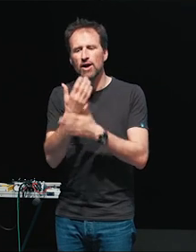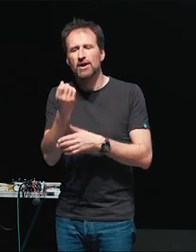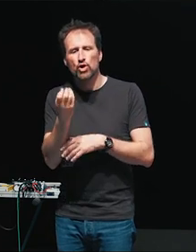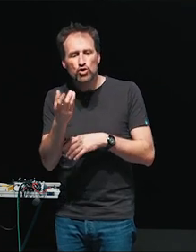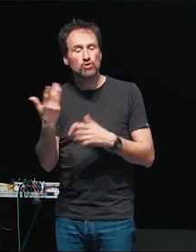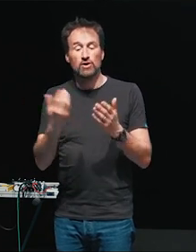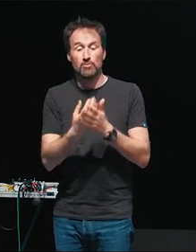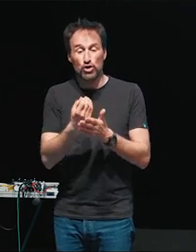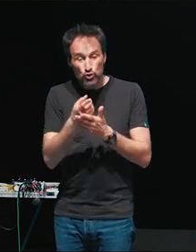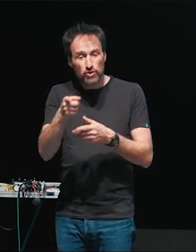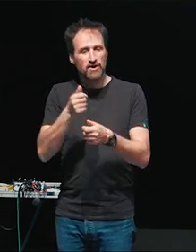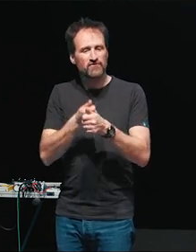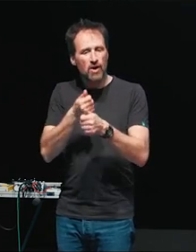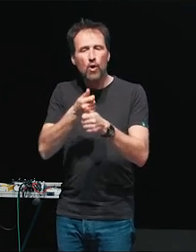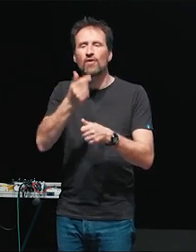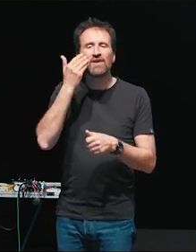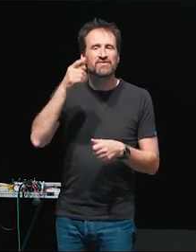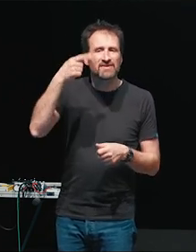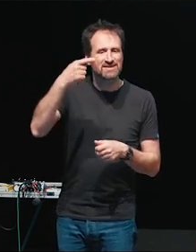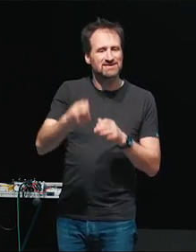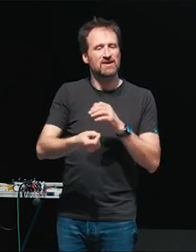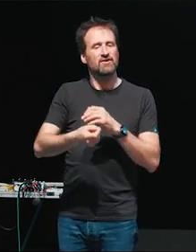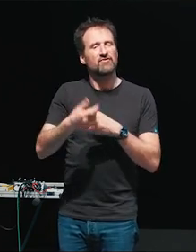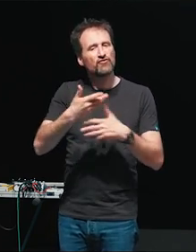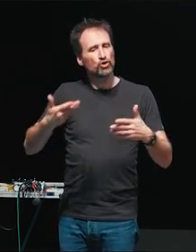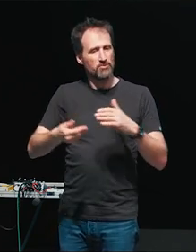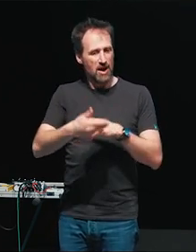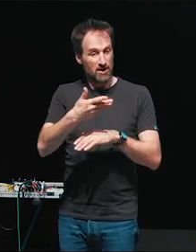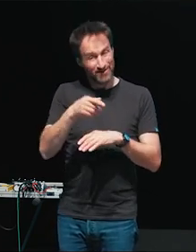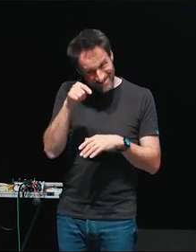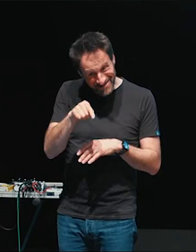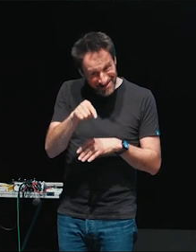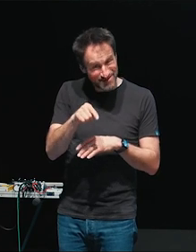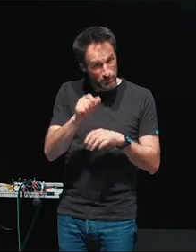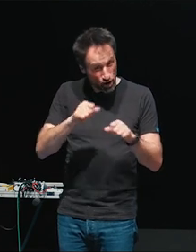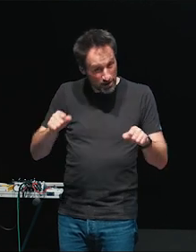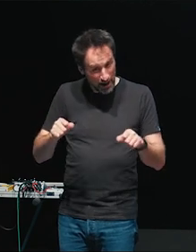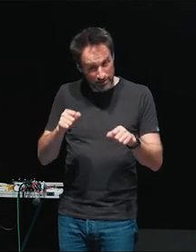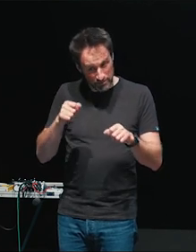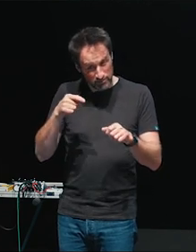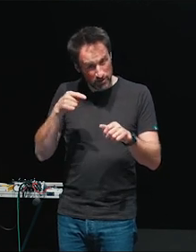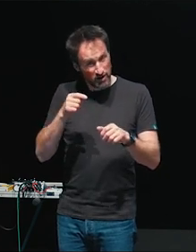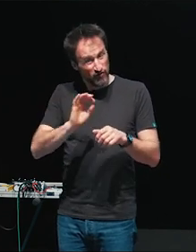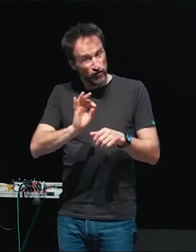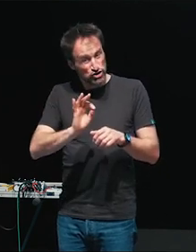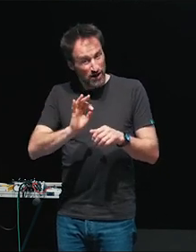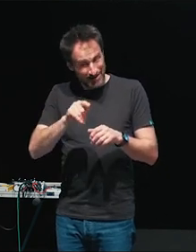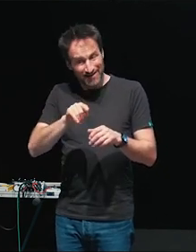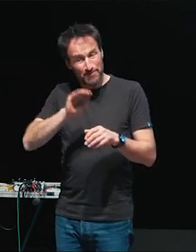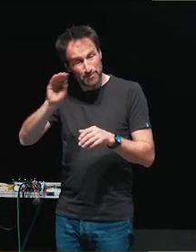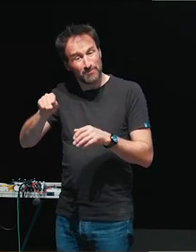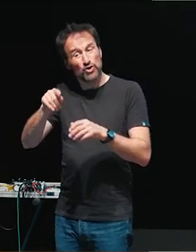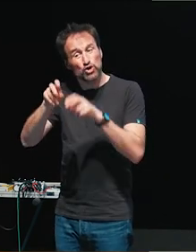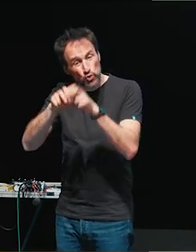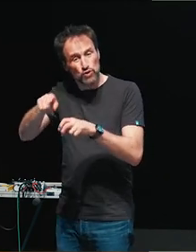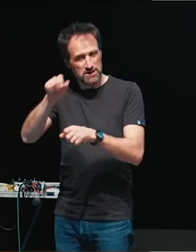to see when it's available next. All those functionalities are being done by the user. So if you have a functionality done by a user,